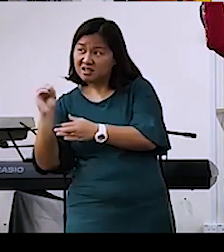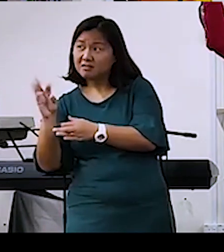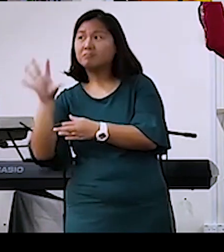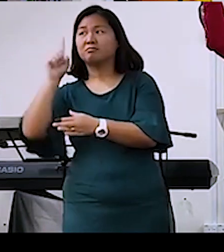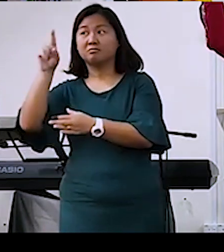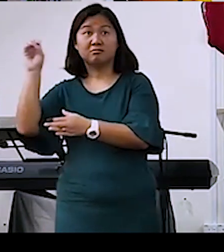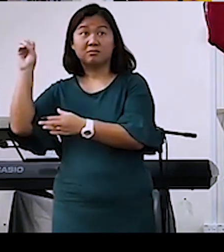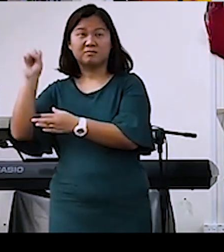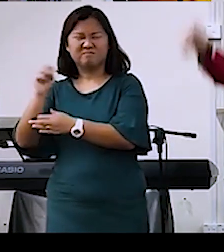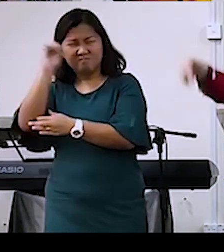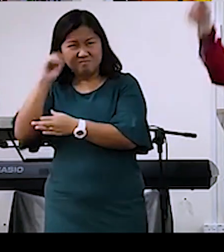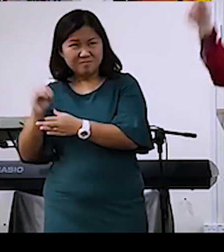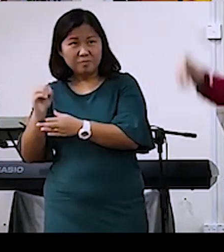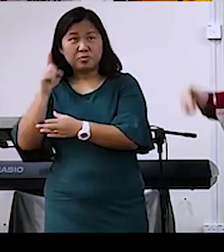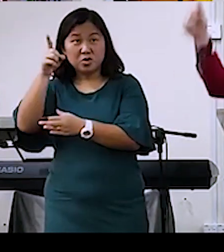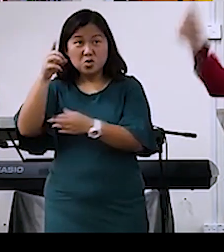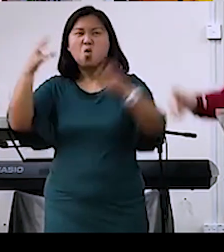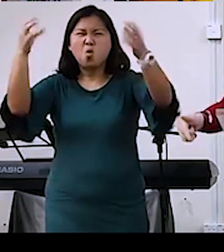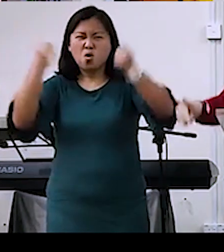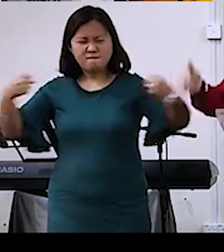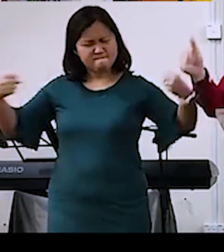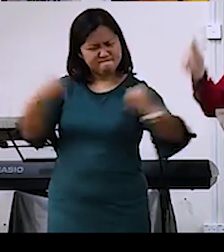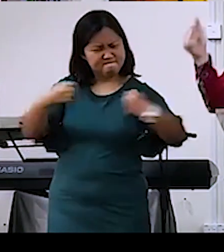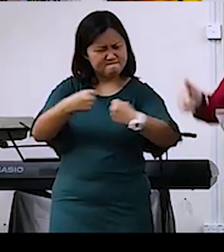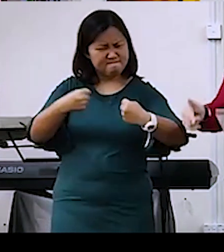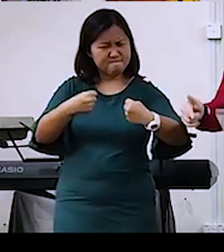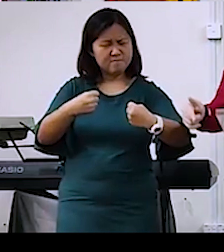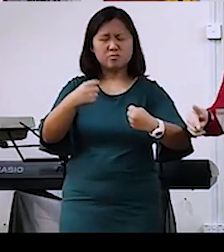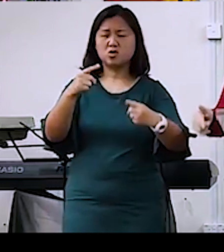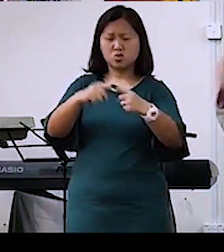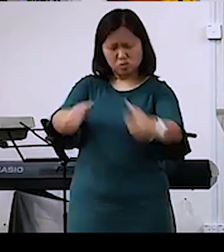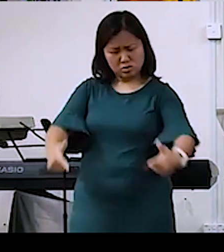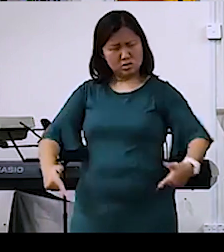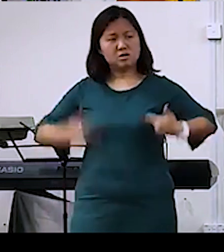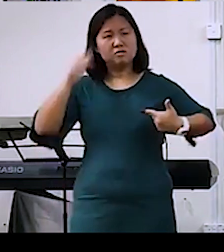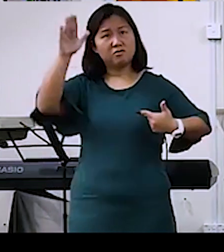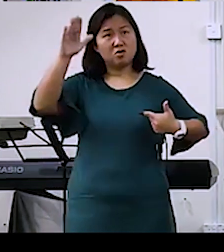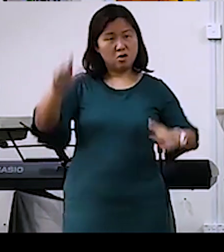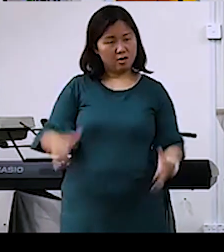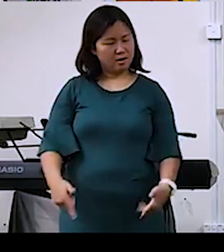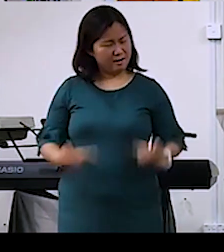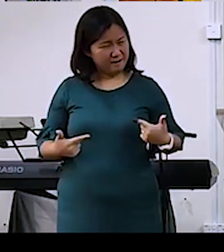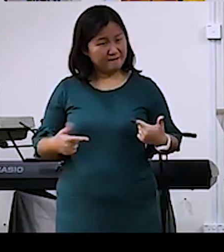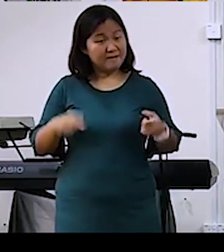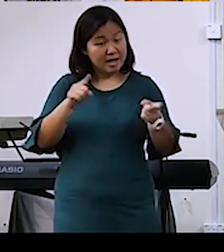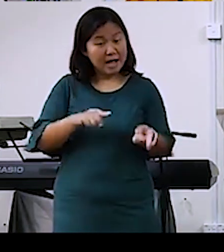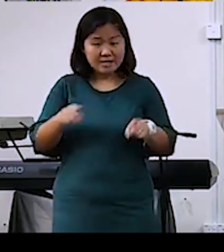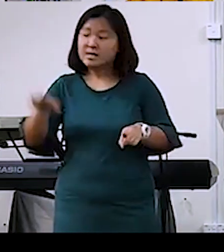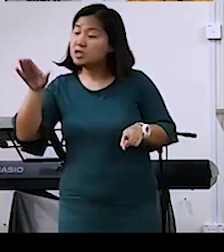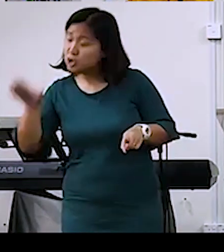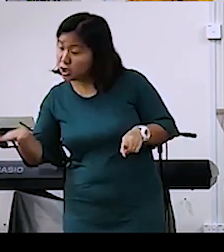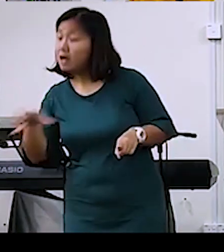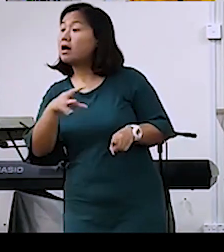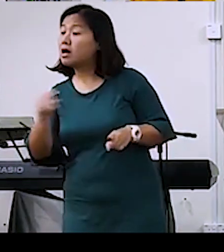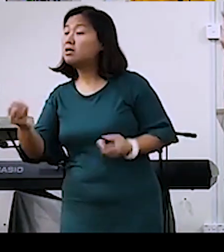of being a servant of God, you want to fight for the rights to live your life as not just a child of God, but a child,